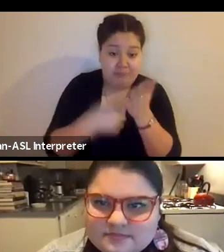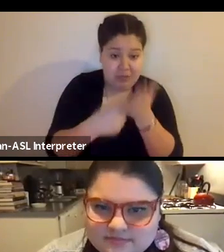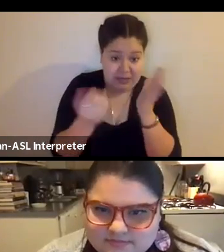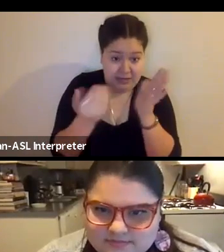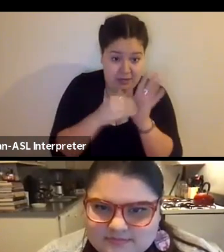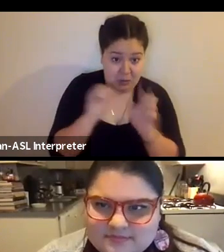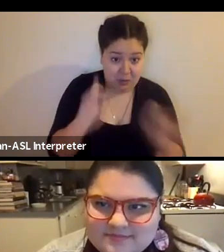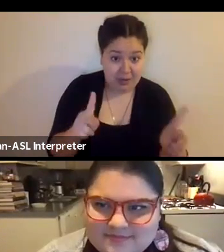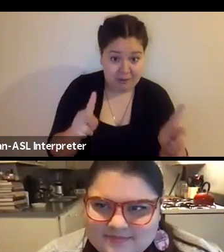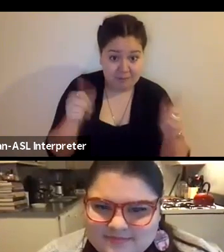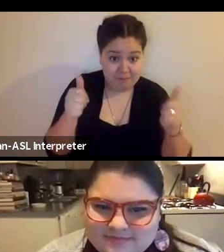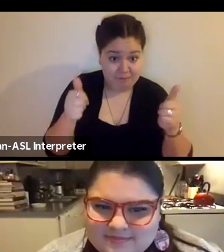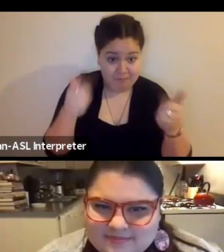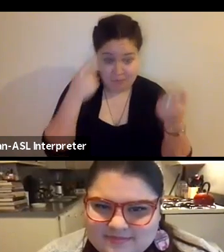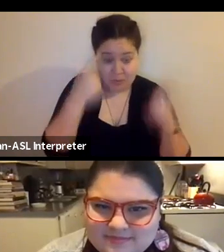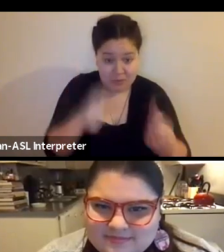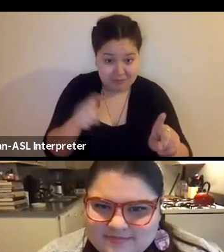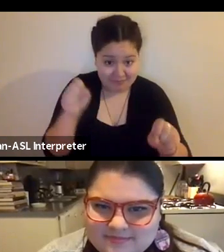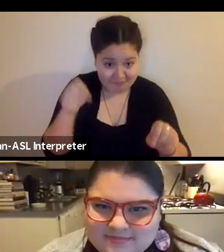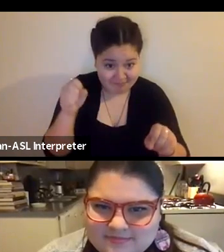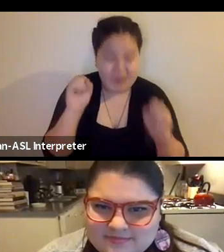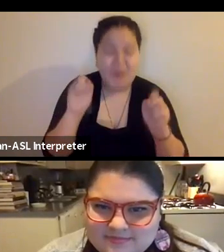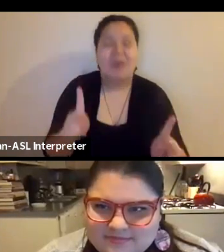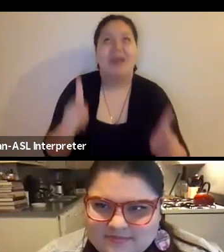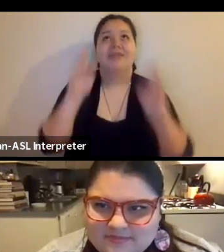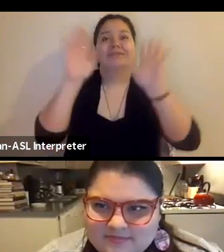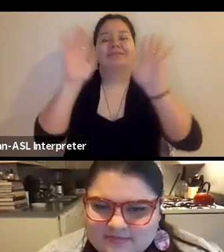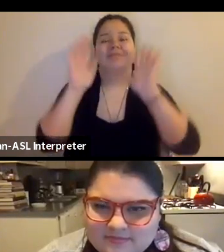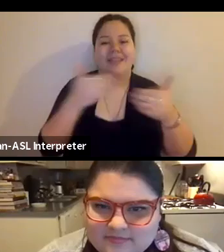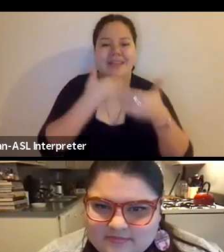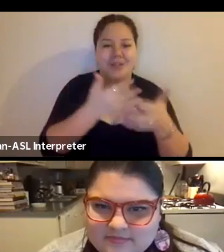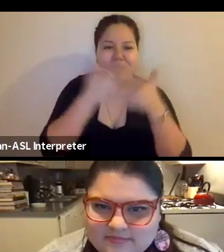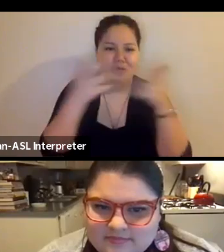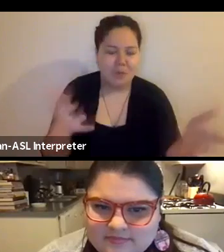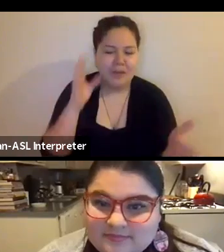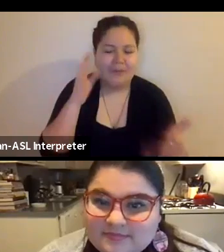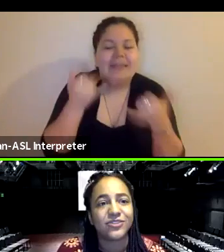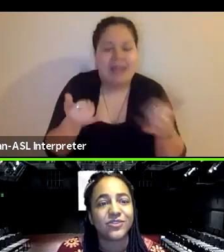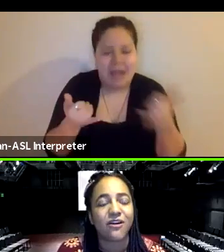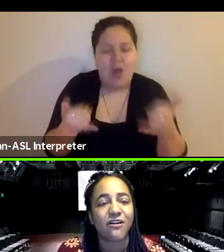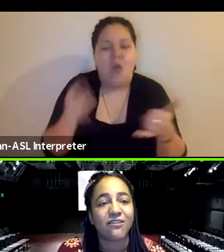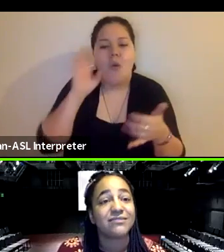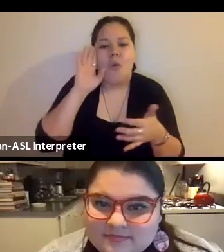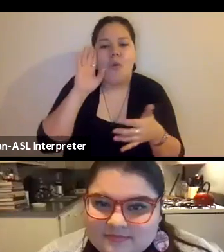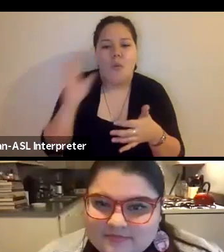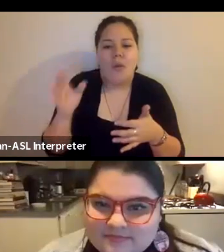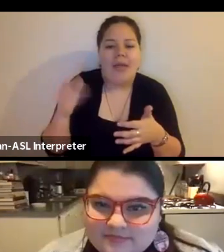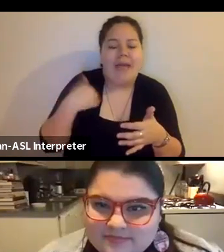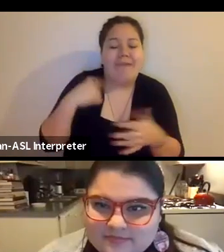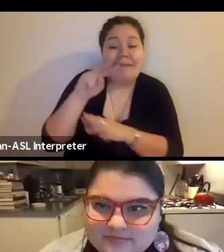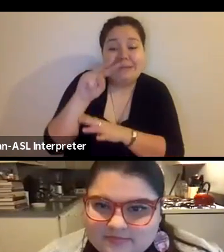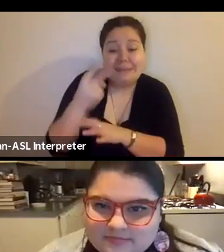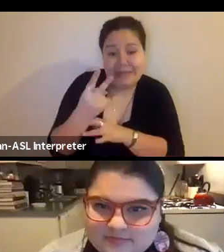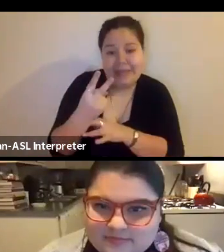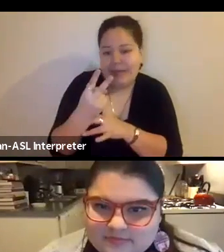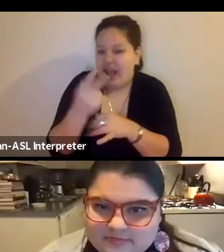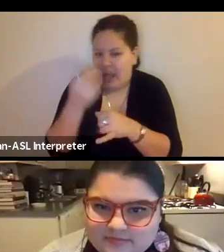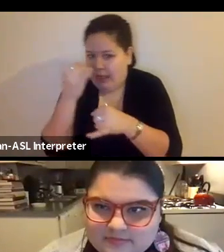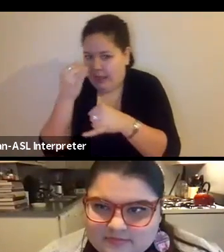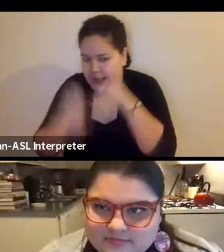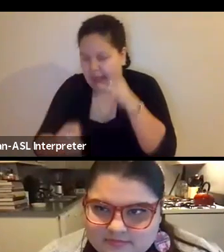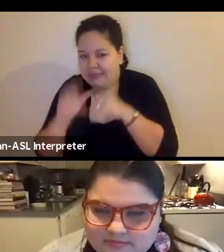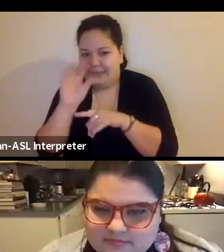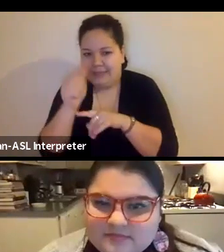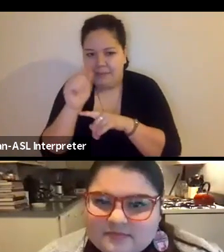I see heads nodding. Brilliant. Thank you so much. We are going to now enter our second and last